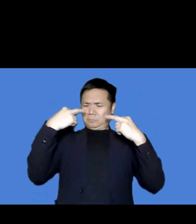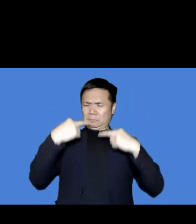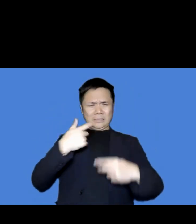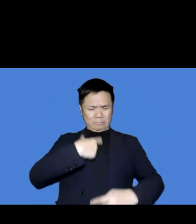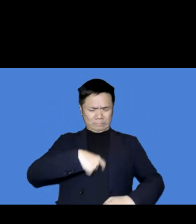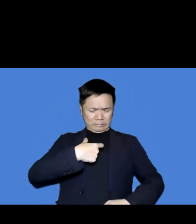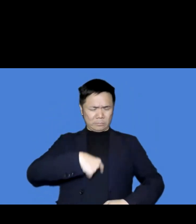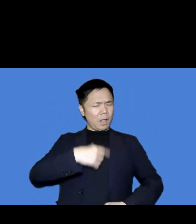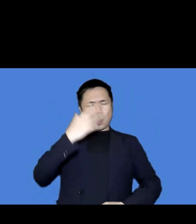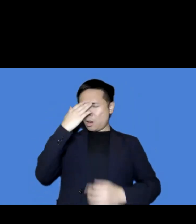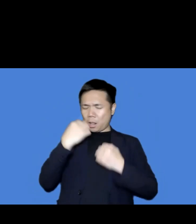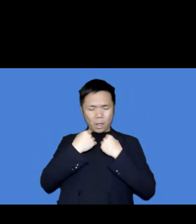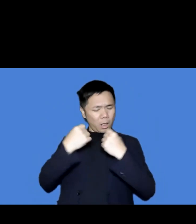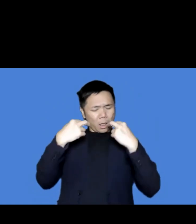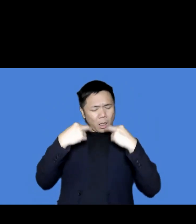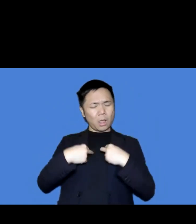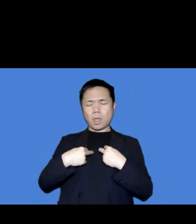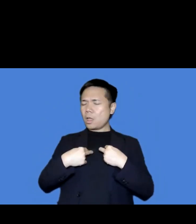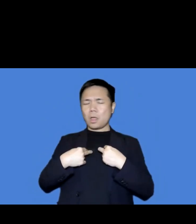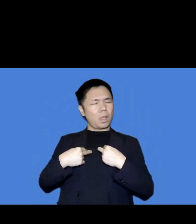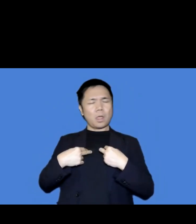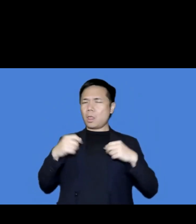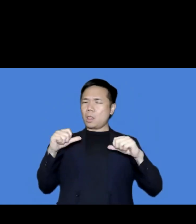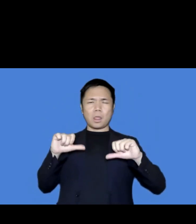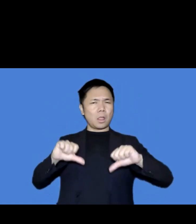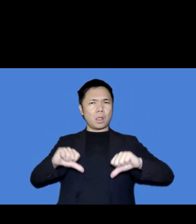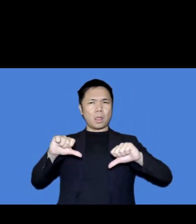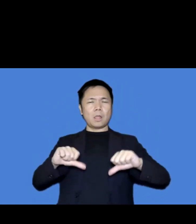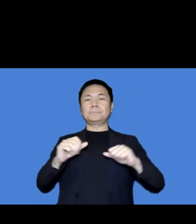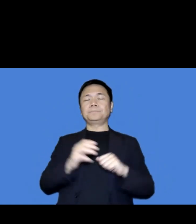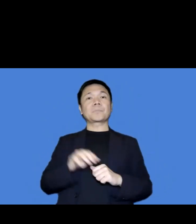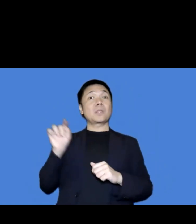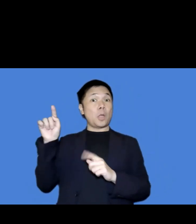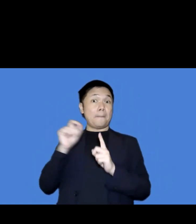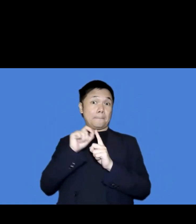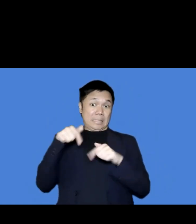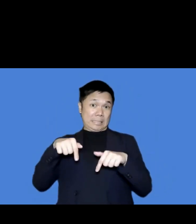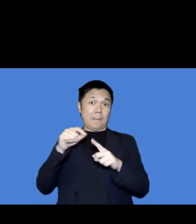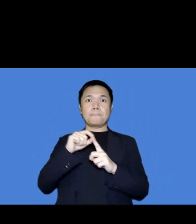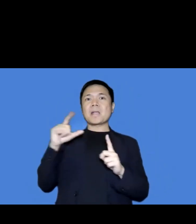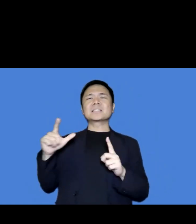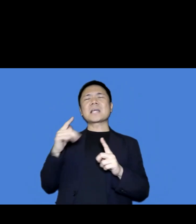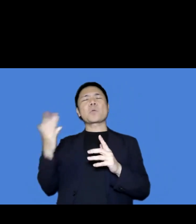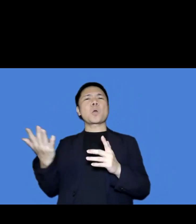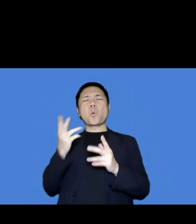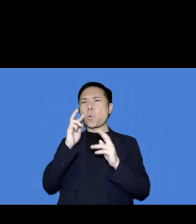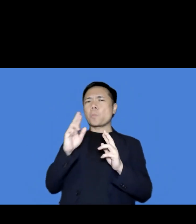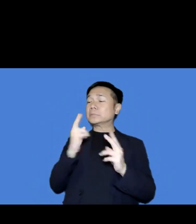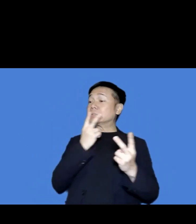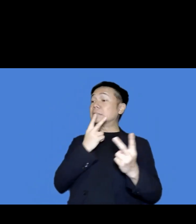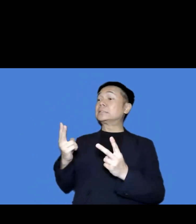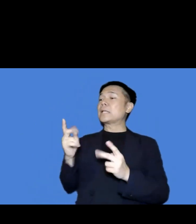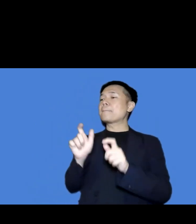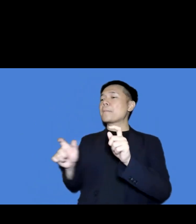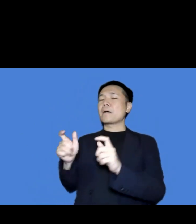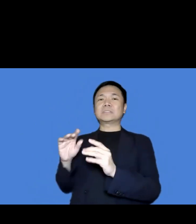capabilities. So in Pakistan, OPTs are working to empower persons with disabilities, but there is